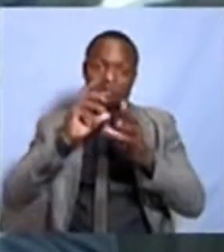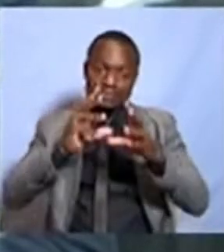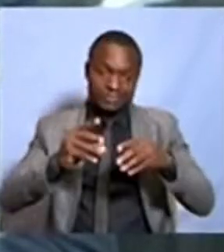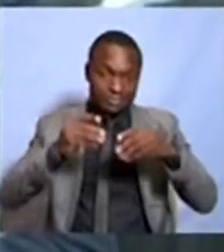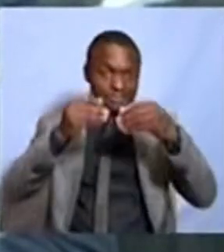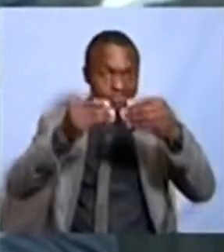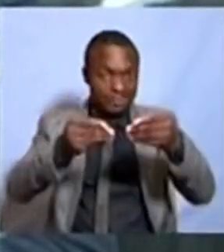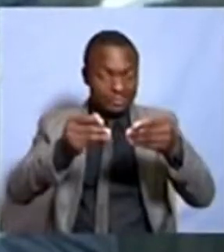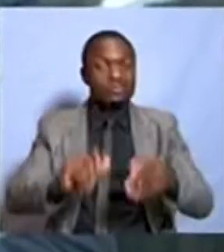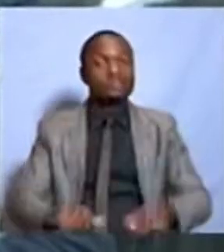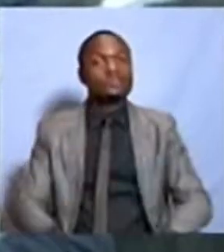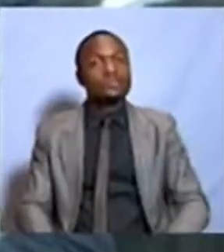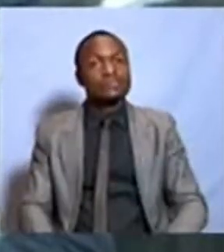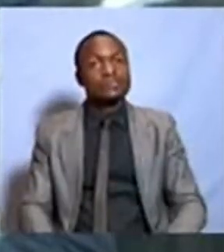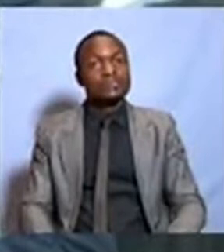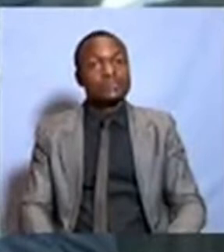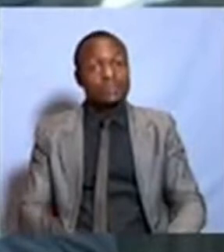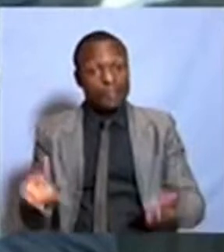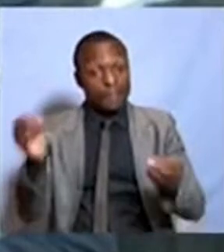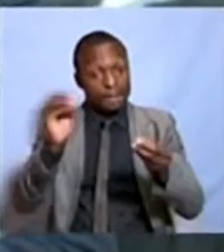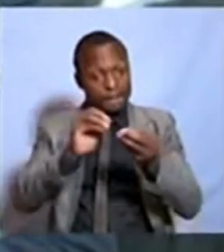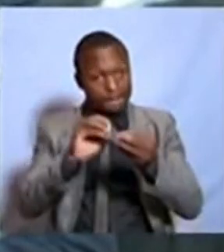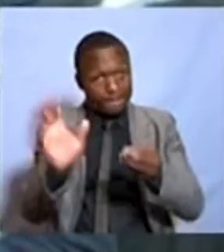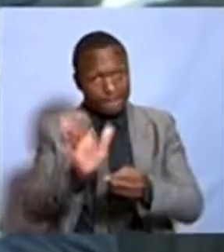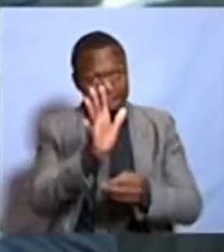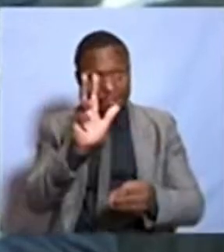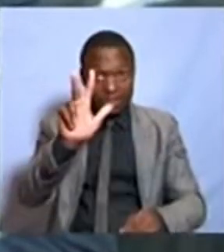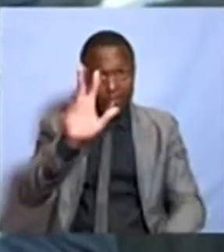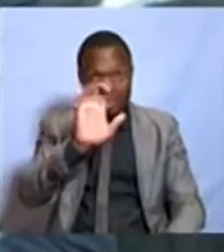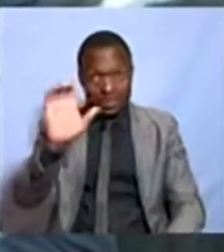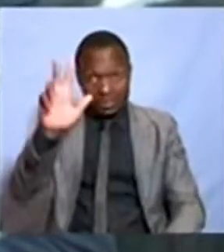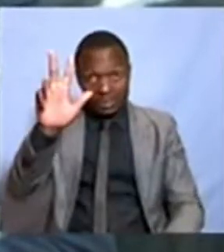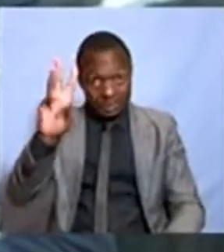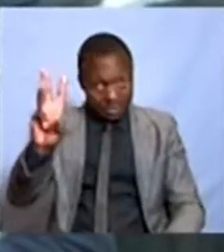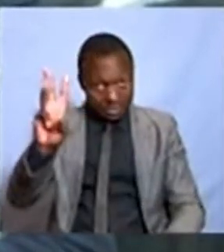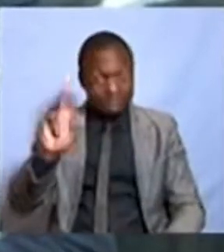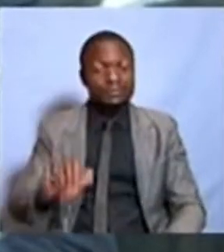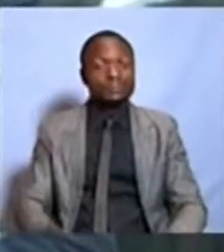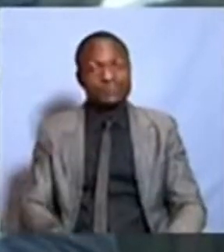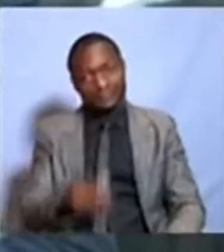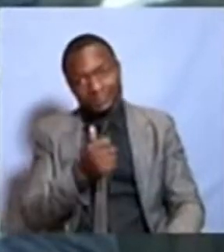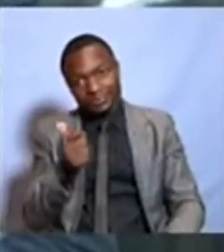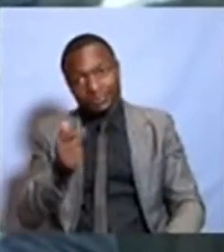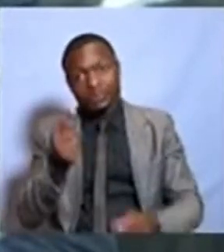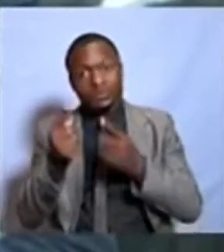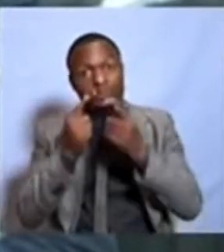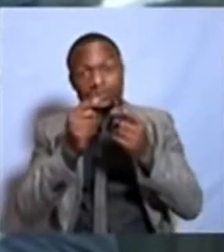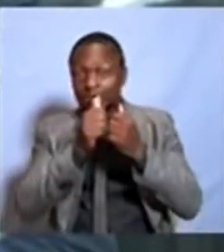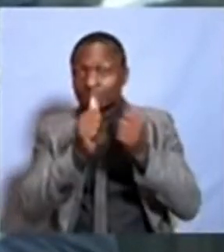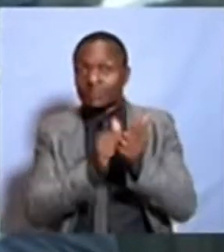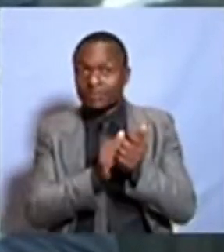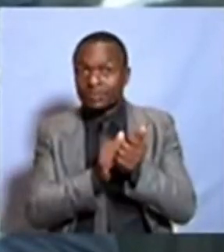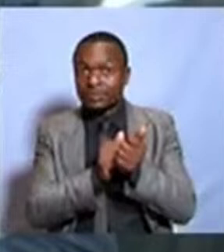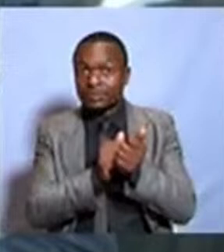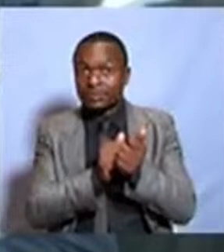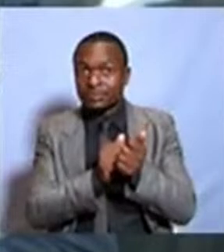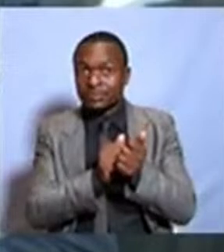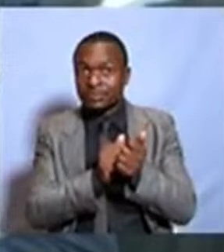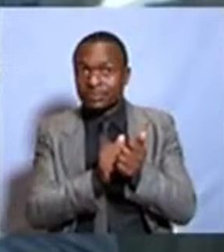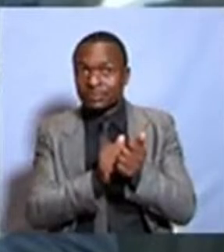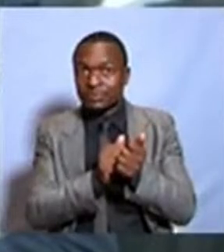far, adding yours, which is 336, others talking about, minimum